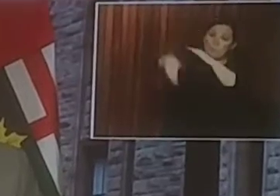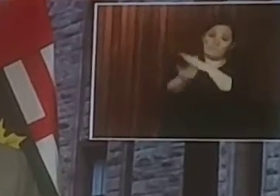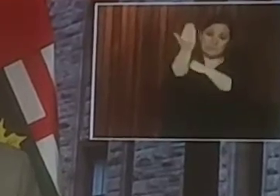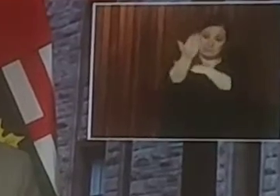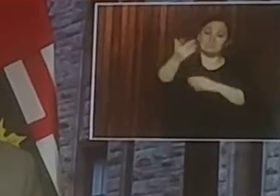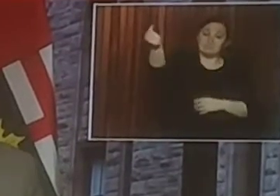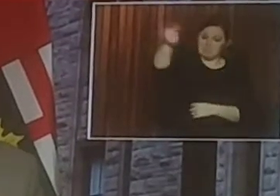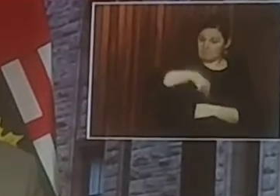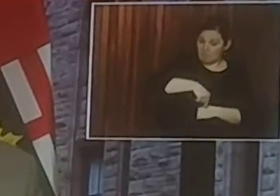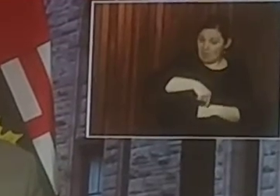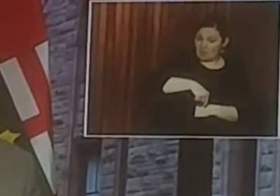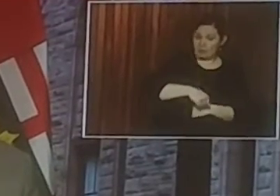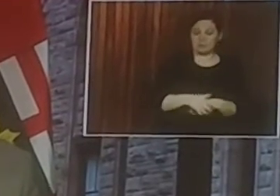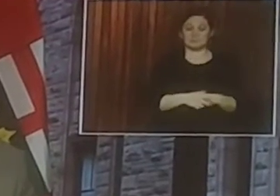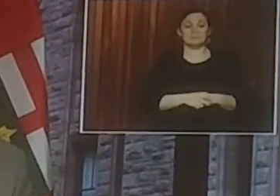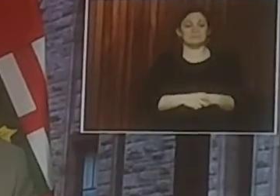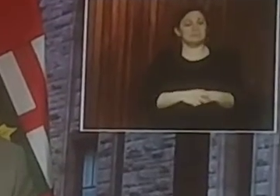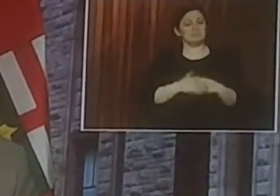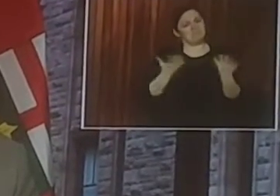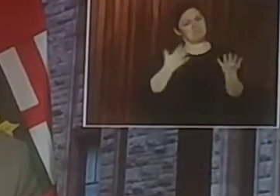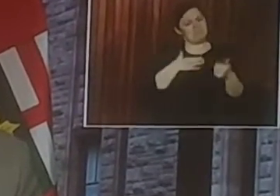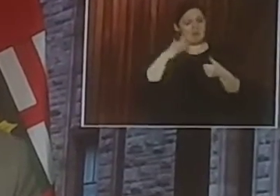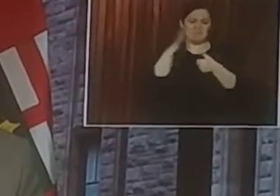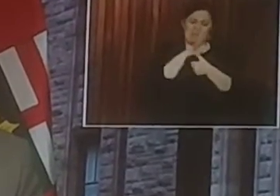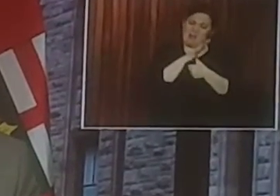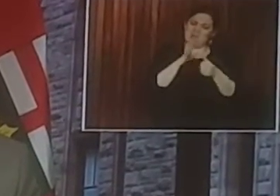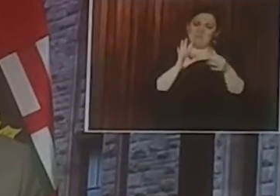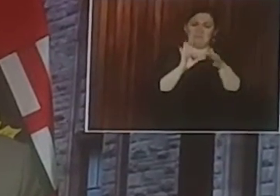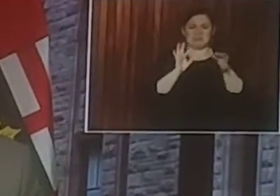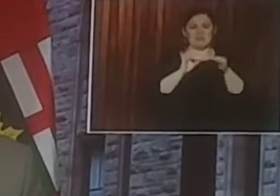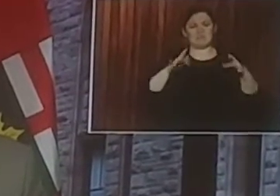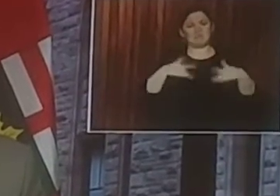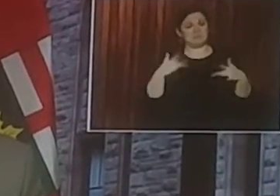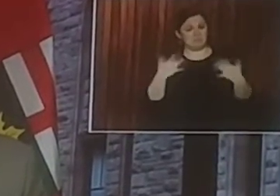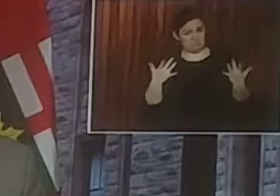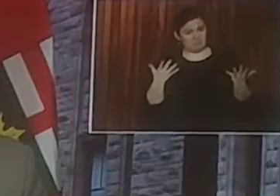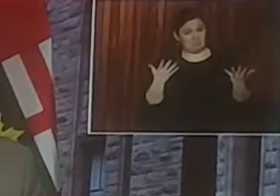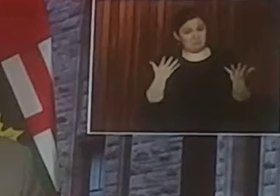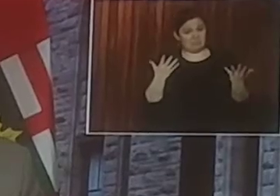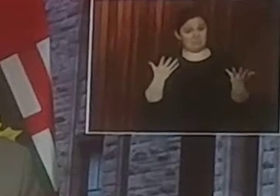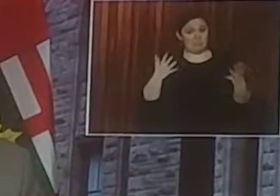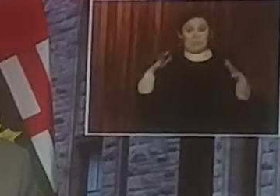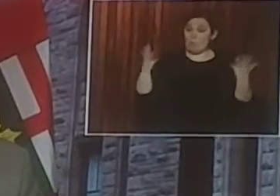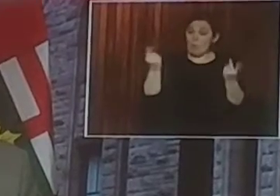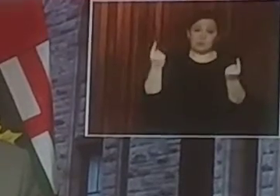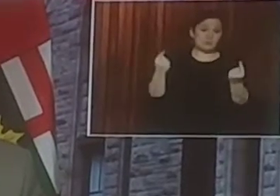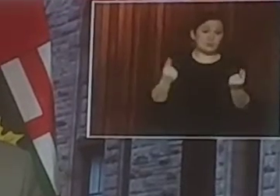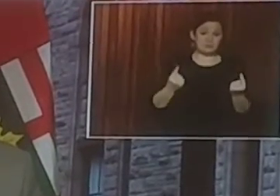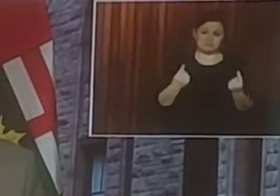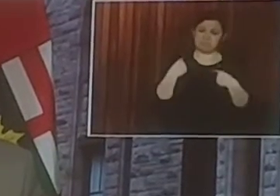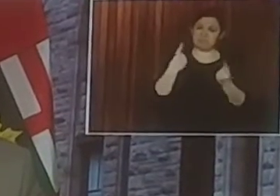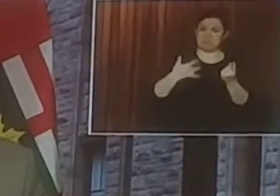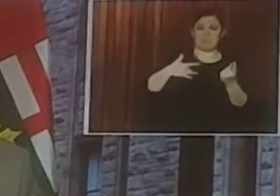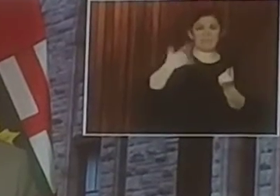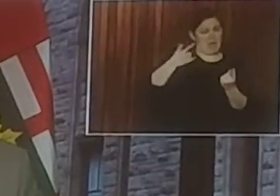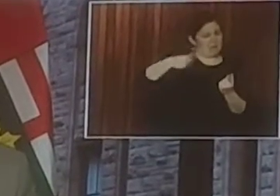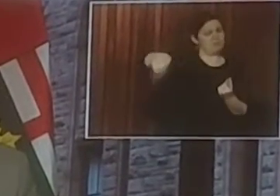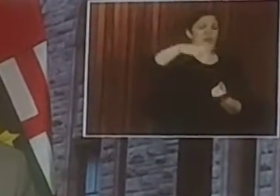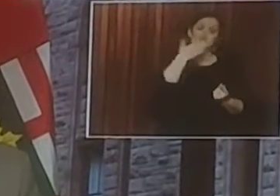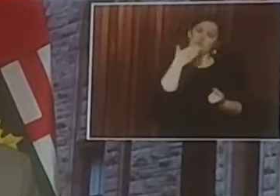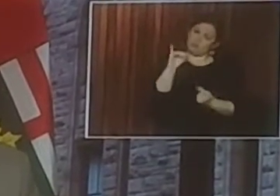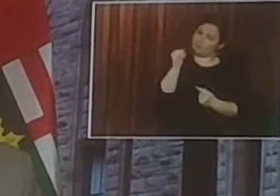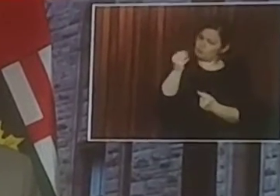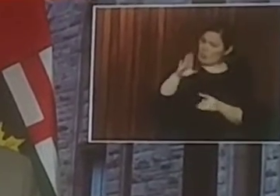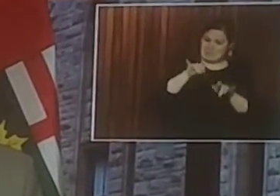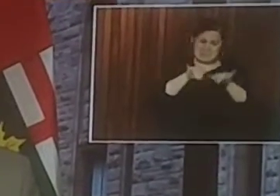messages for today. Where are we at? How are we doing? My sense is that most are doing a great job, and you're hanging in there doing that. We're getting to this period,